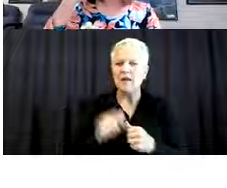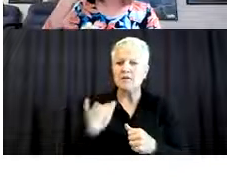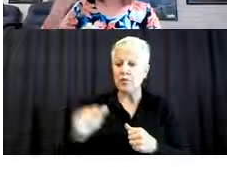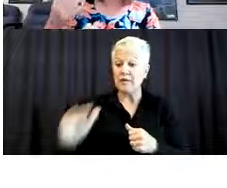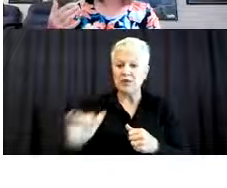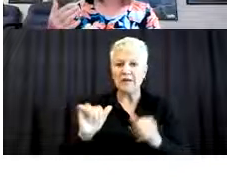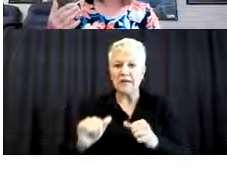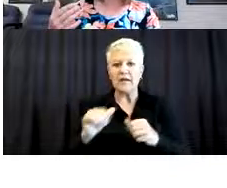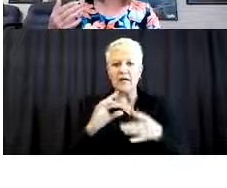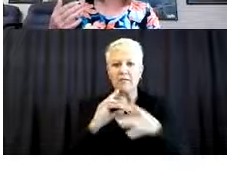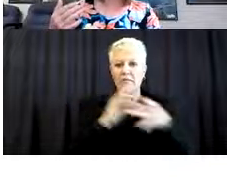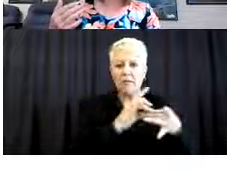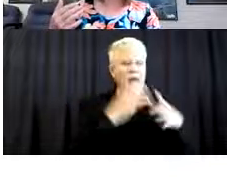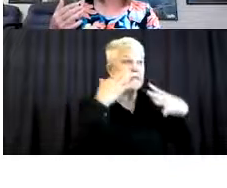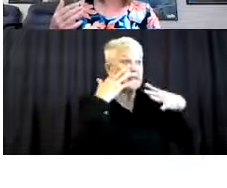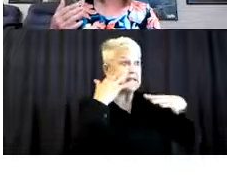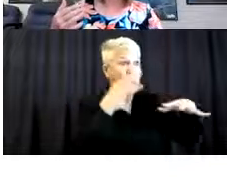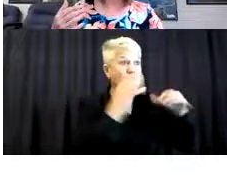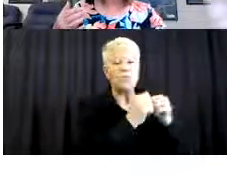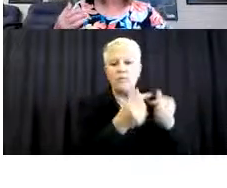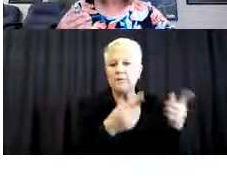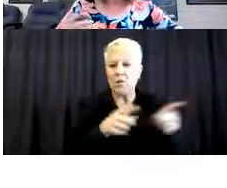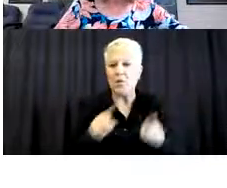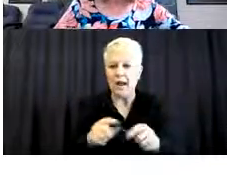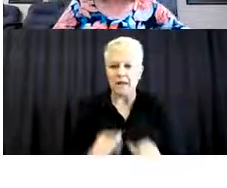can equate a sound with what's going on.